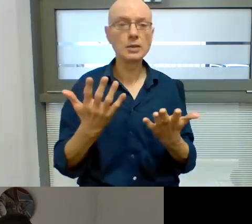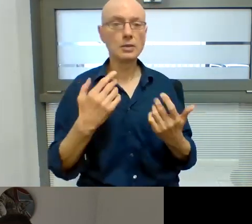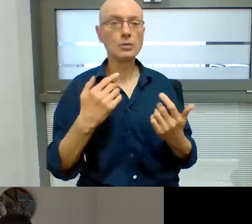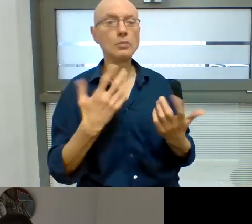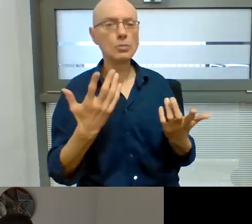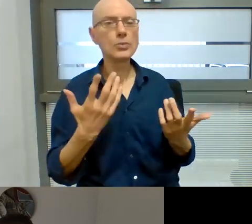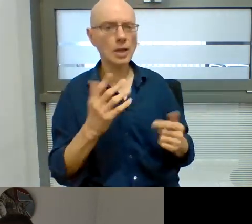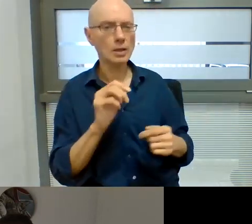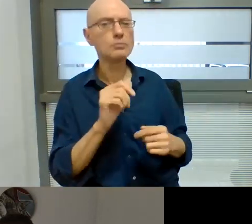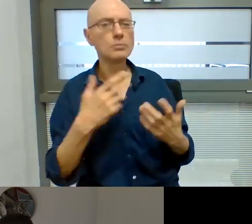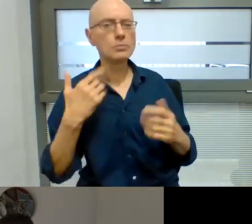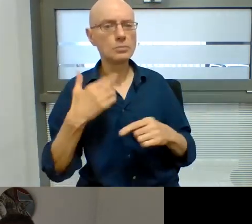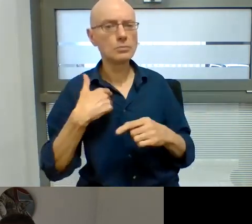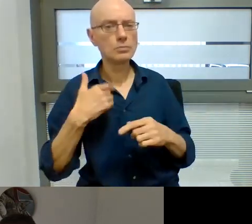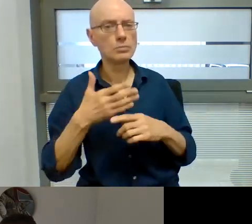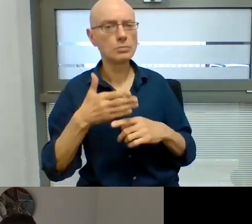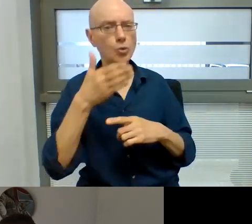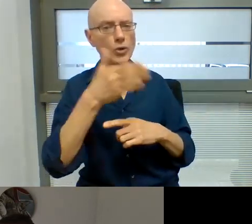to